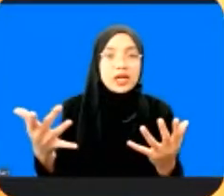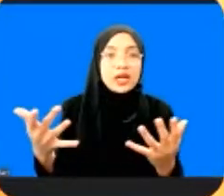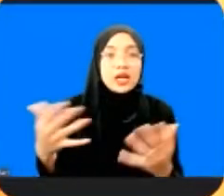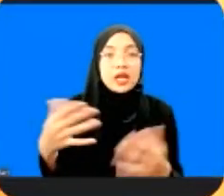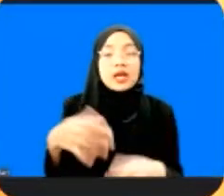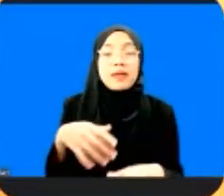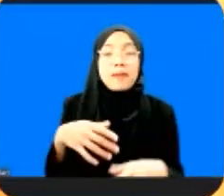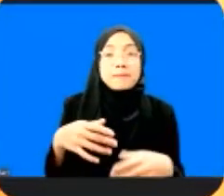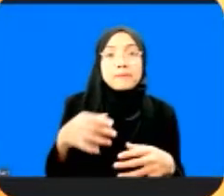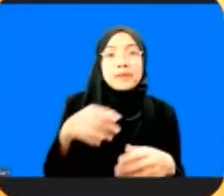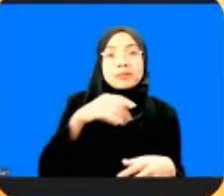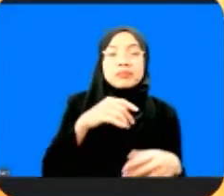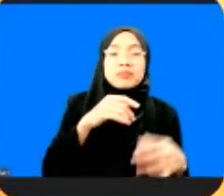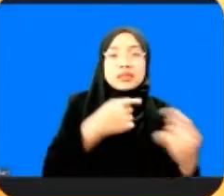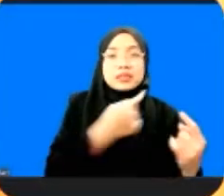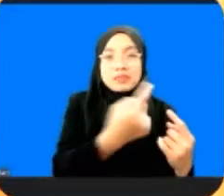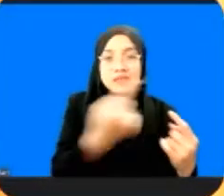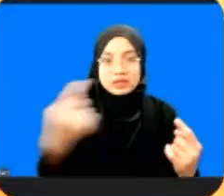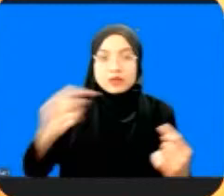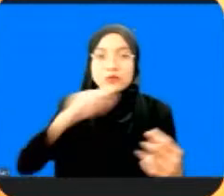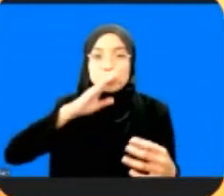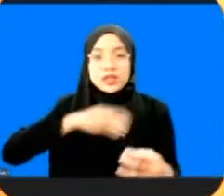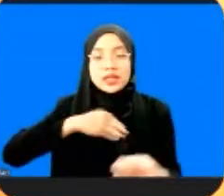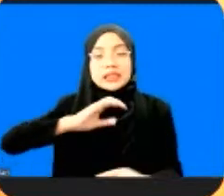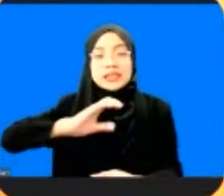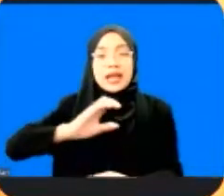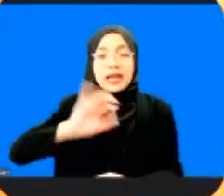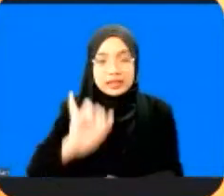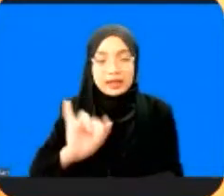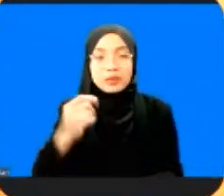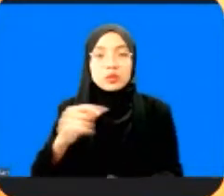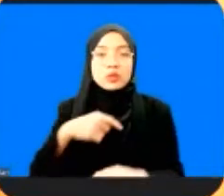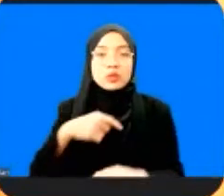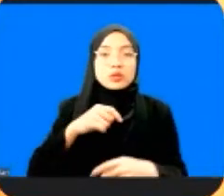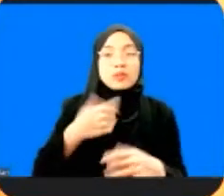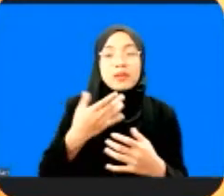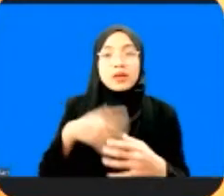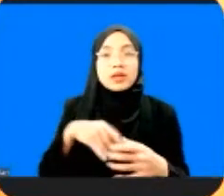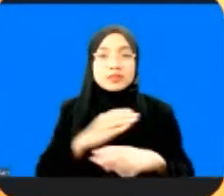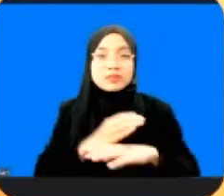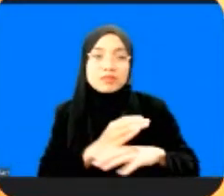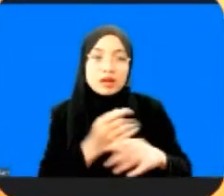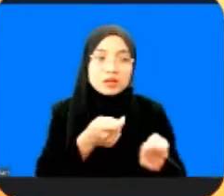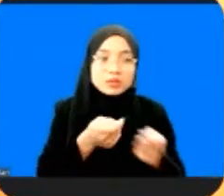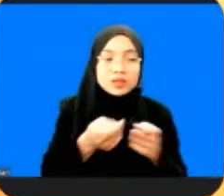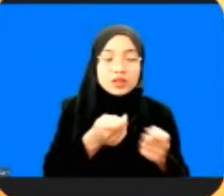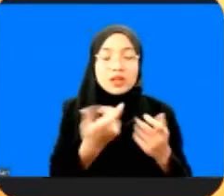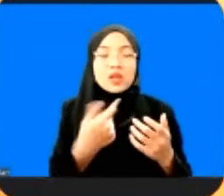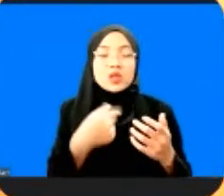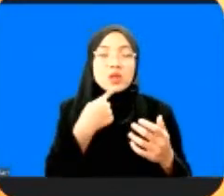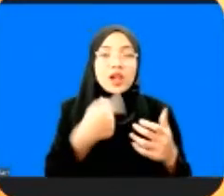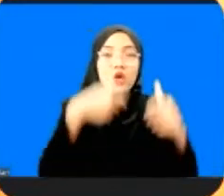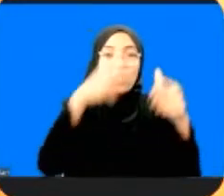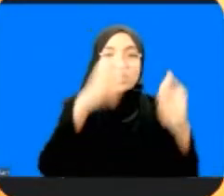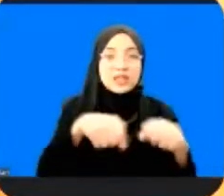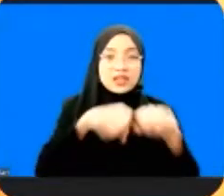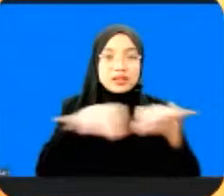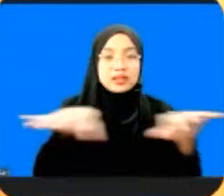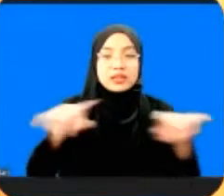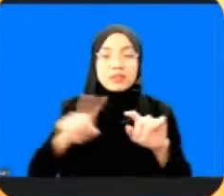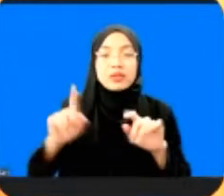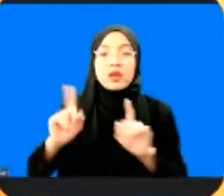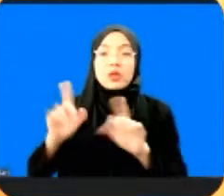to do content moderation, right? And so the sort of EU code and Australia code kind of